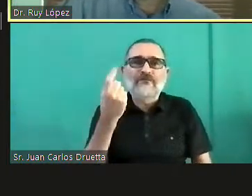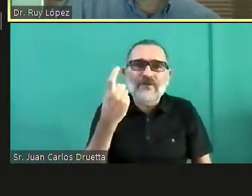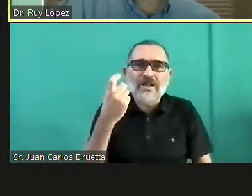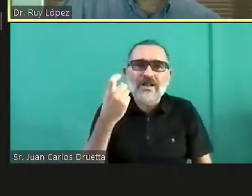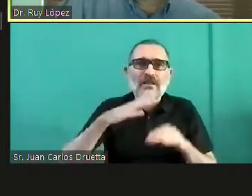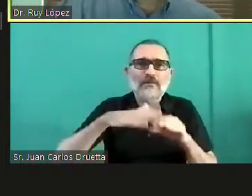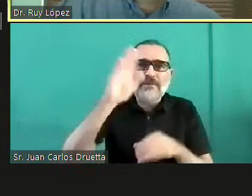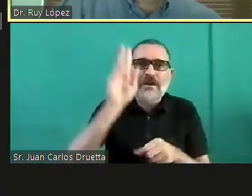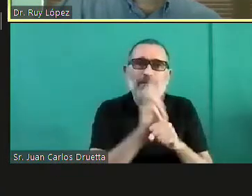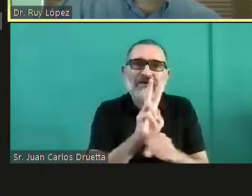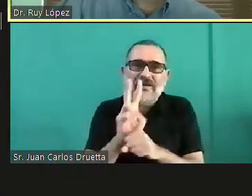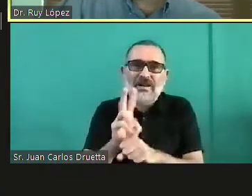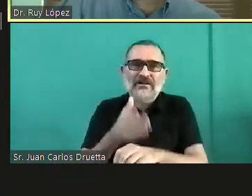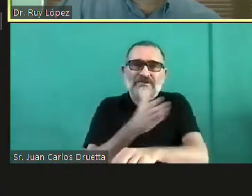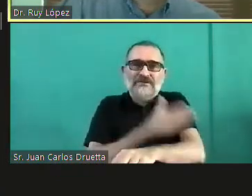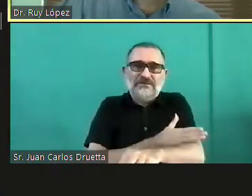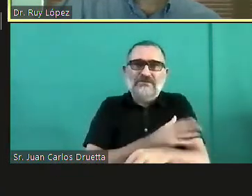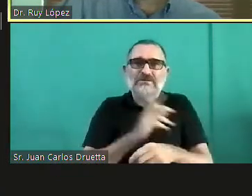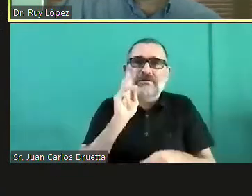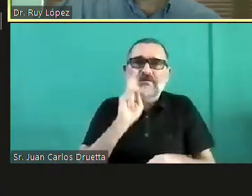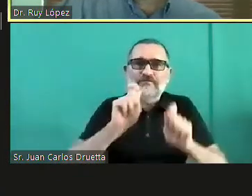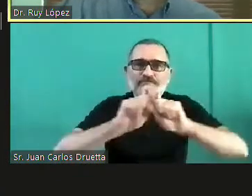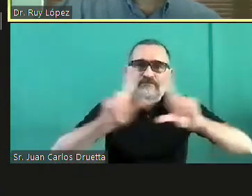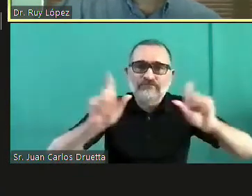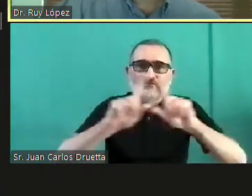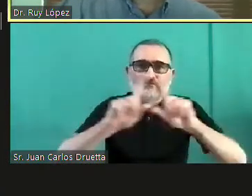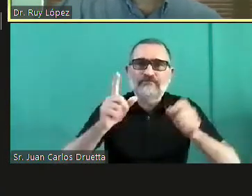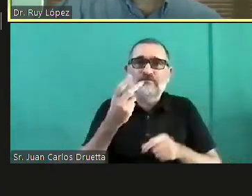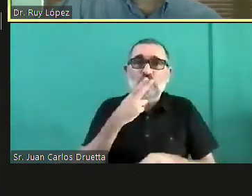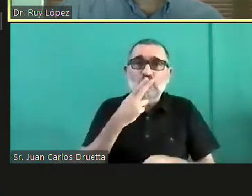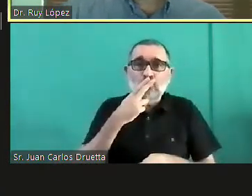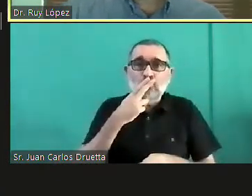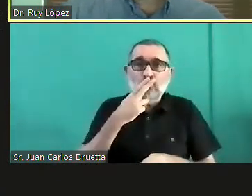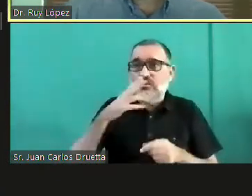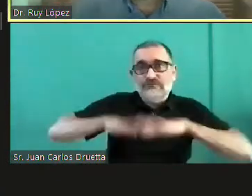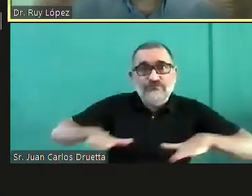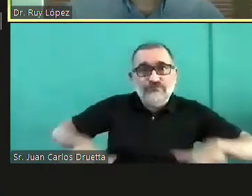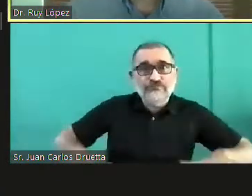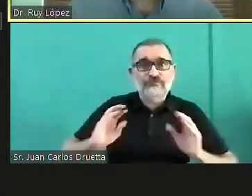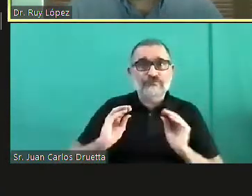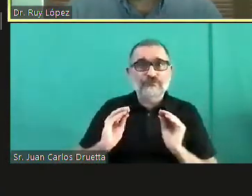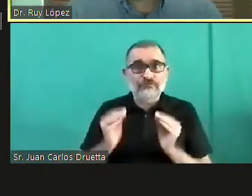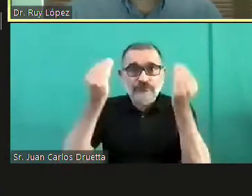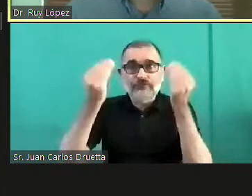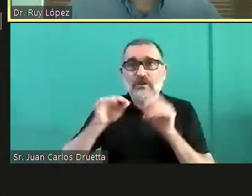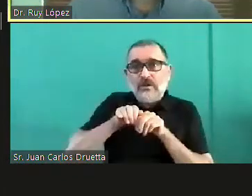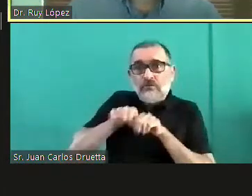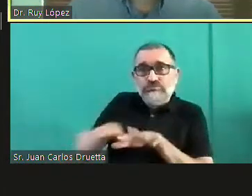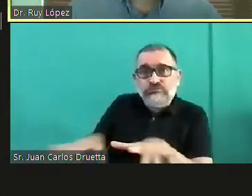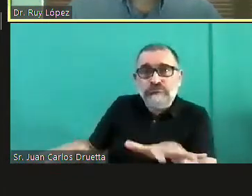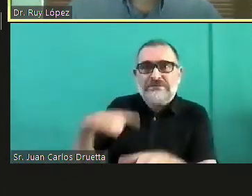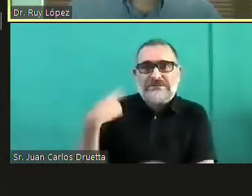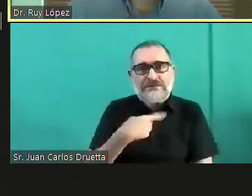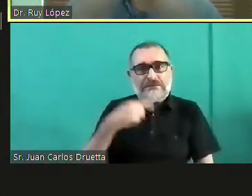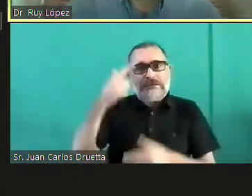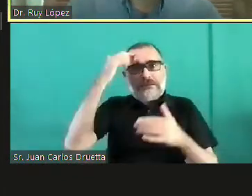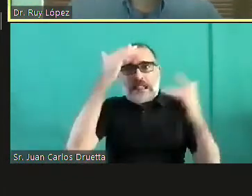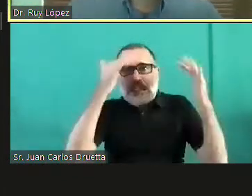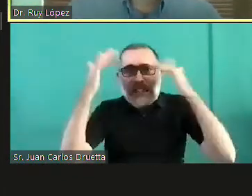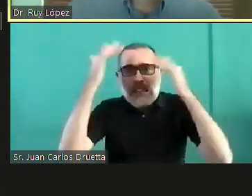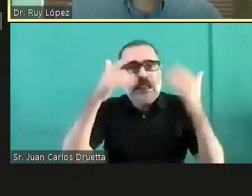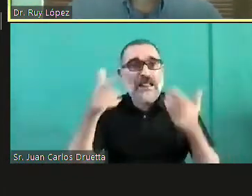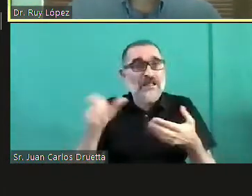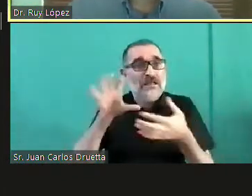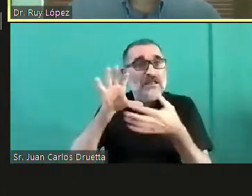the pandemic has helped us strengthen the national health system in two areas. First, the strengthening